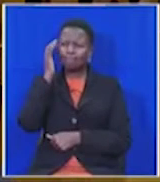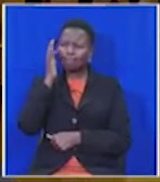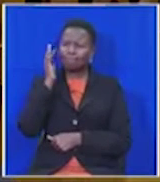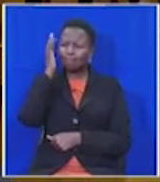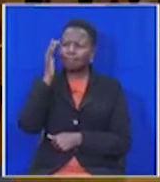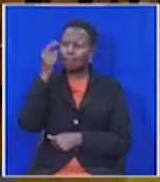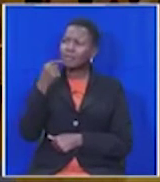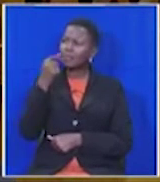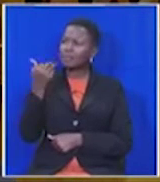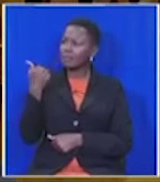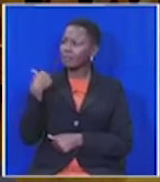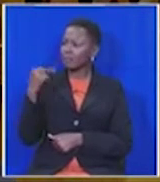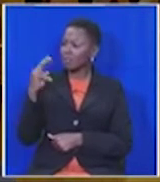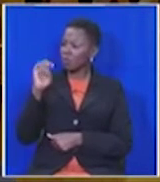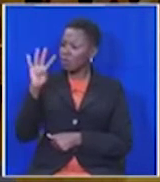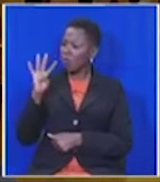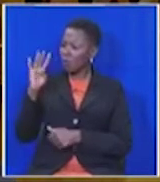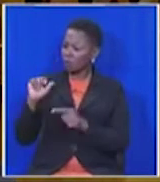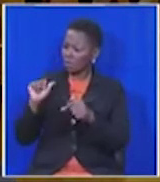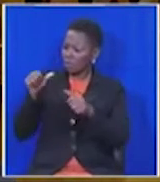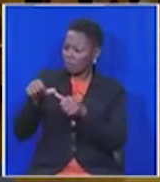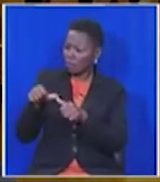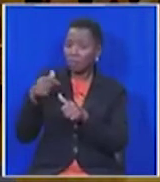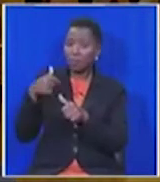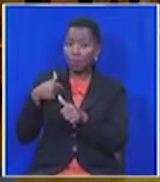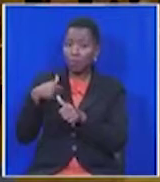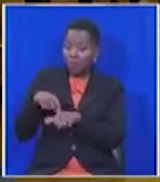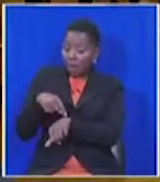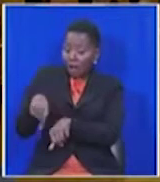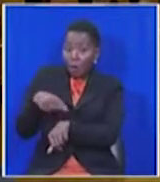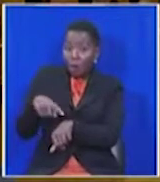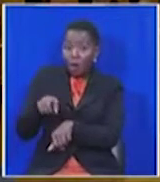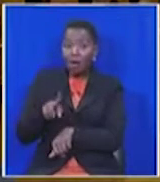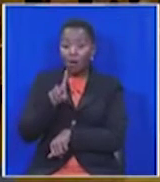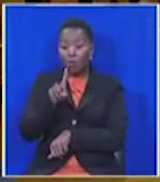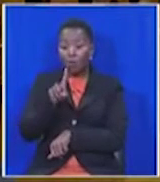since 2014, we'd spent almost 186 hours together,